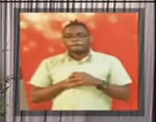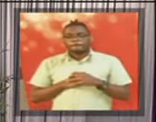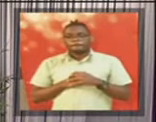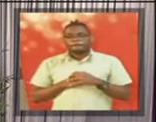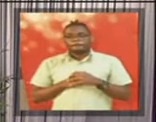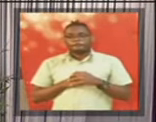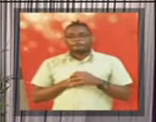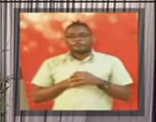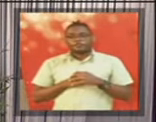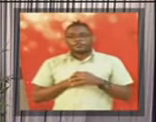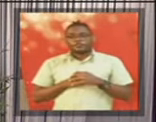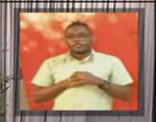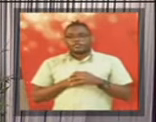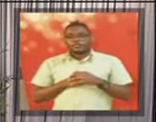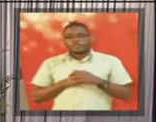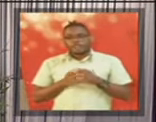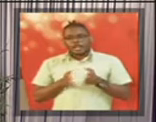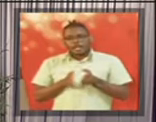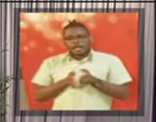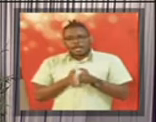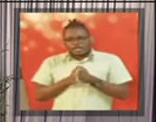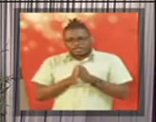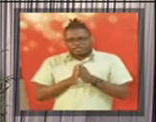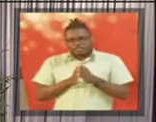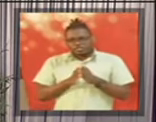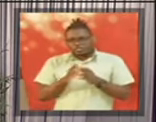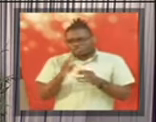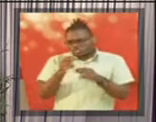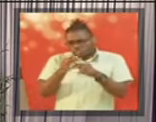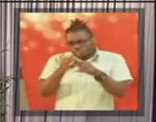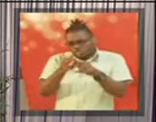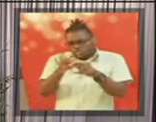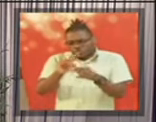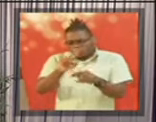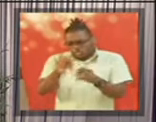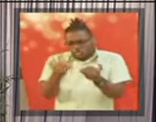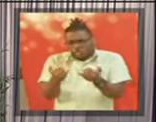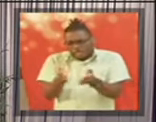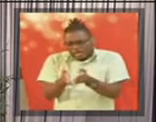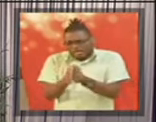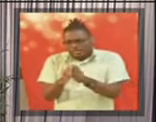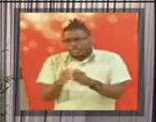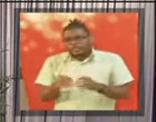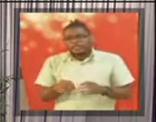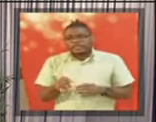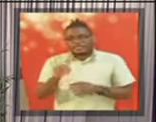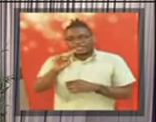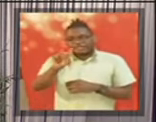media, we're asking for one brief question, please. We go now to TV6.